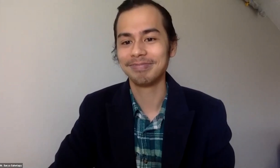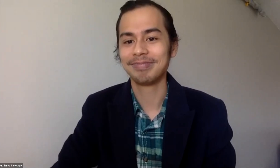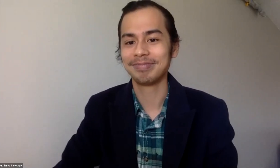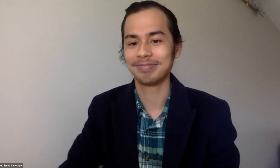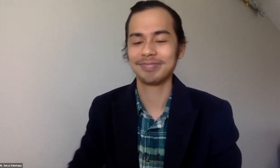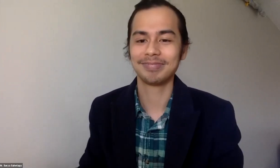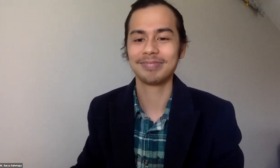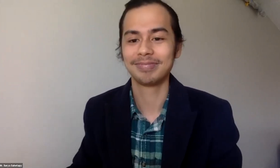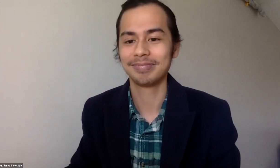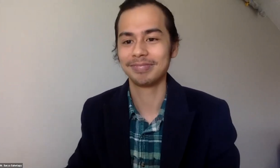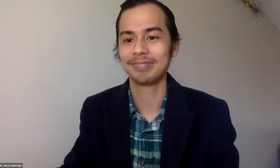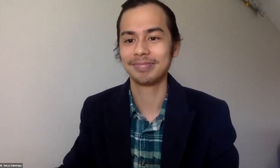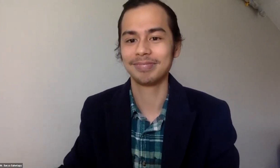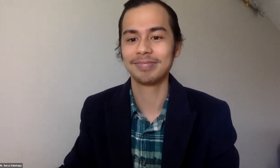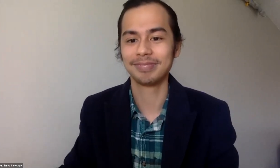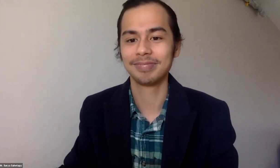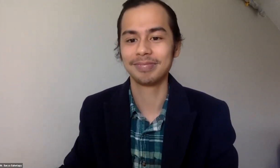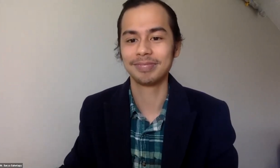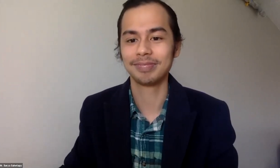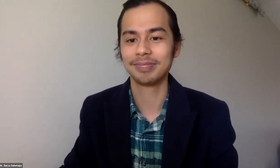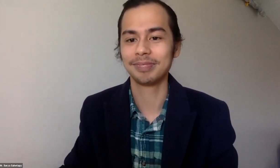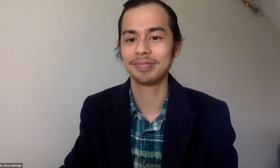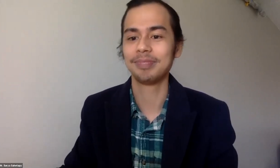to information. Thank you.